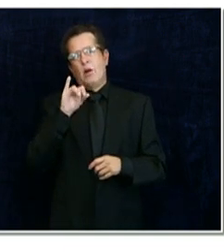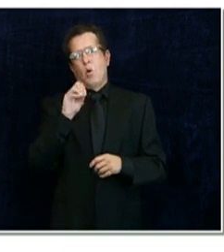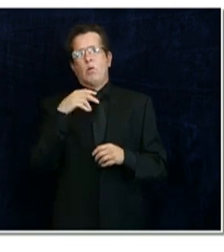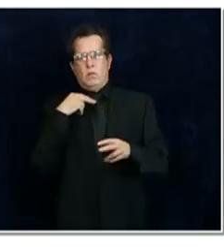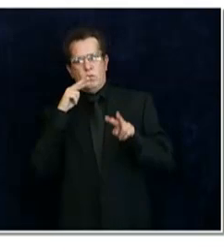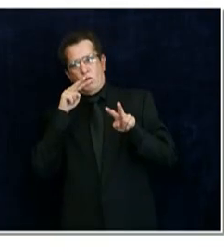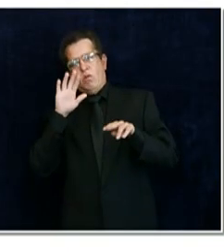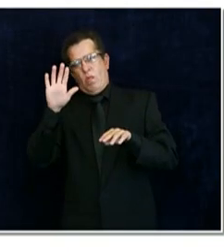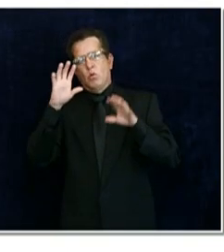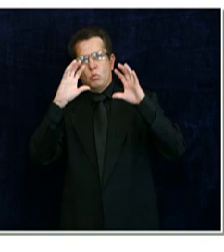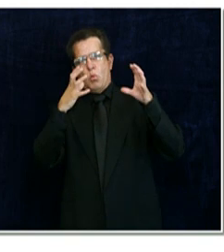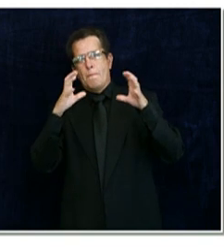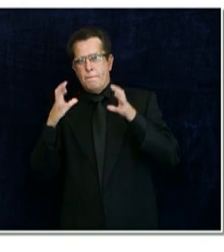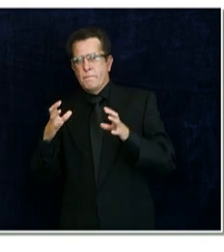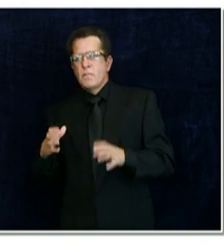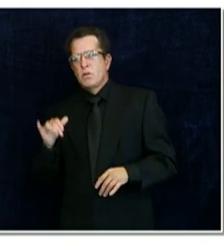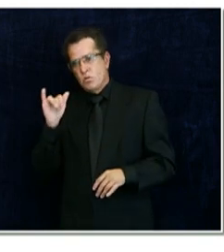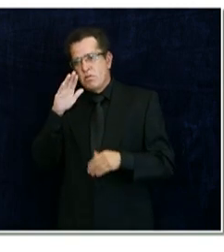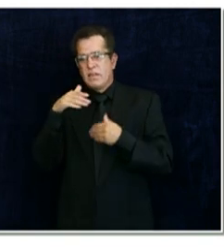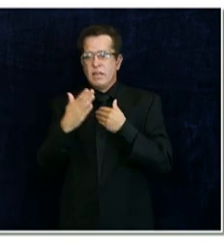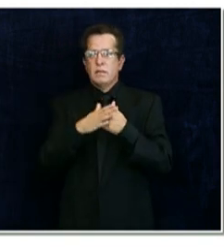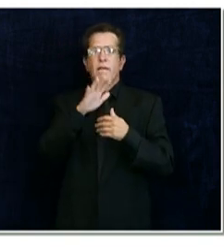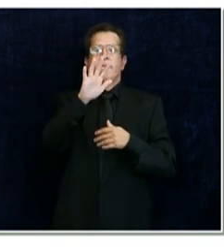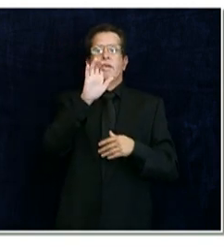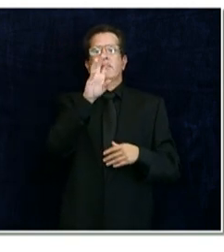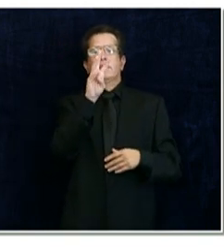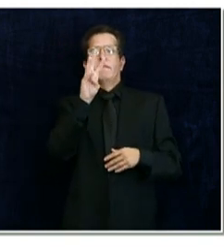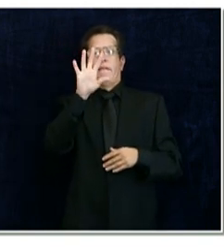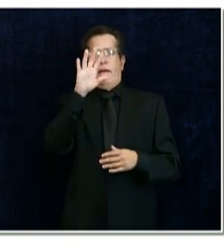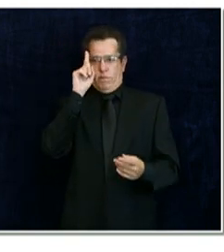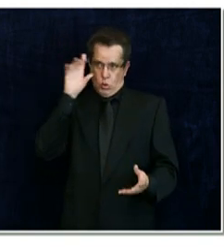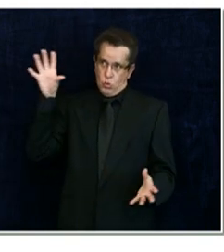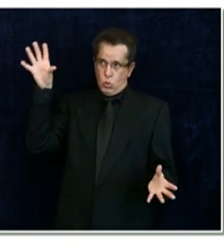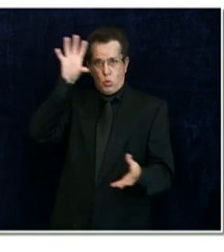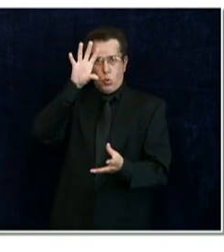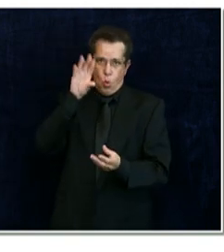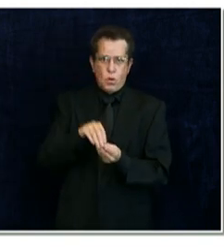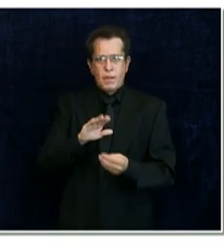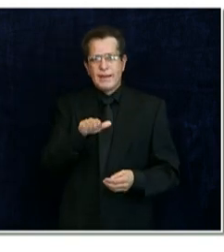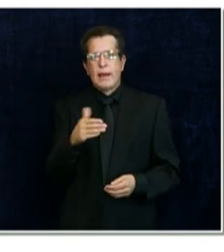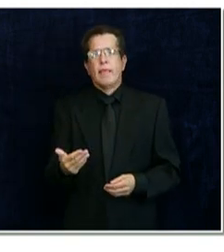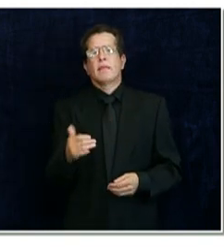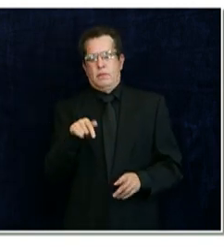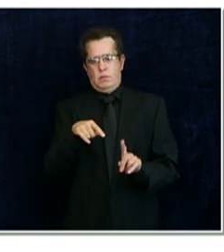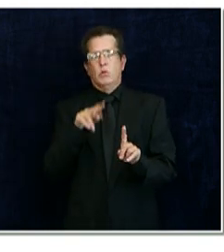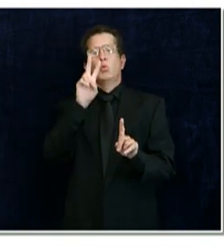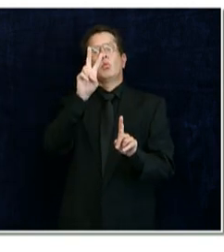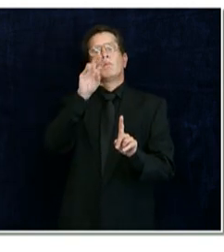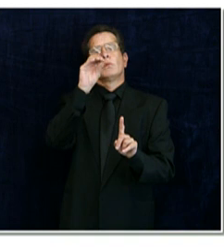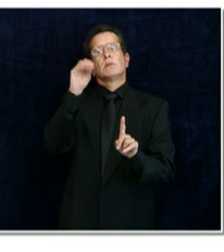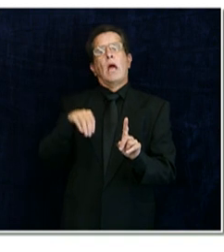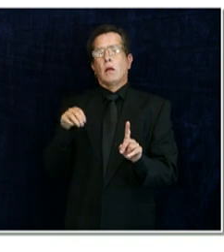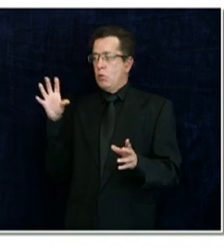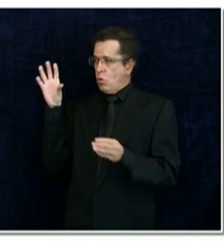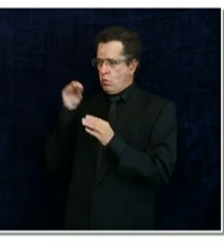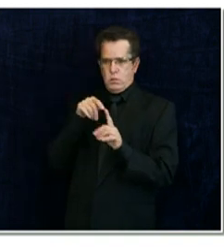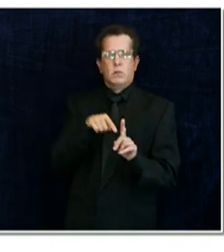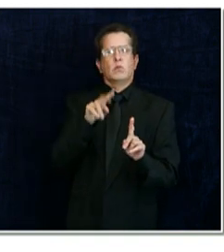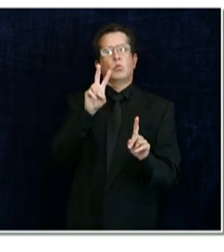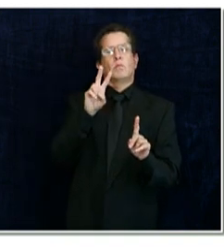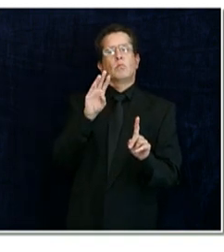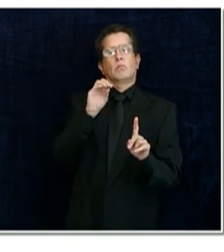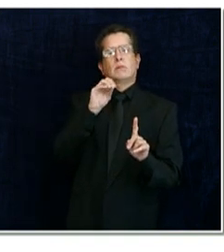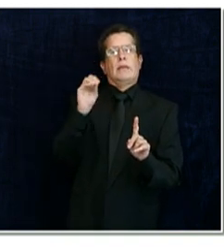next slide, the 565 total deaths represent 2% of the total number of cases. Of the